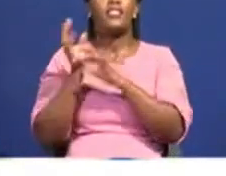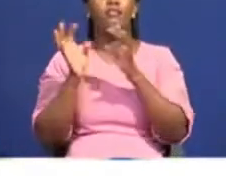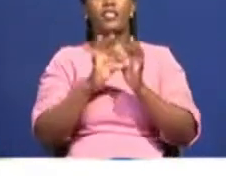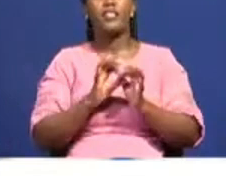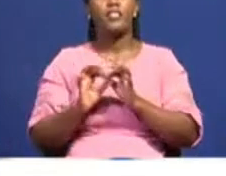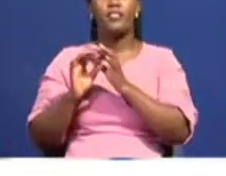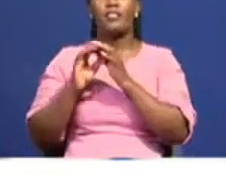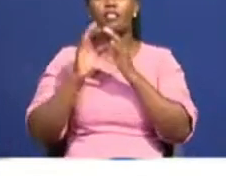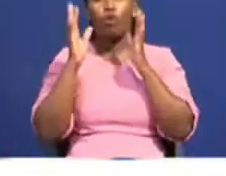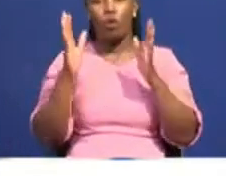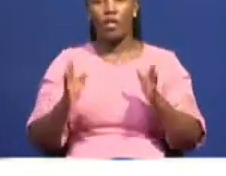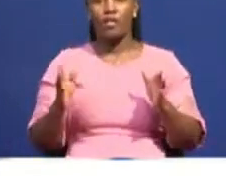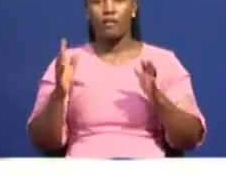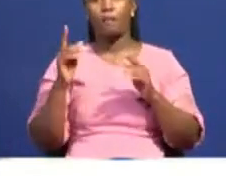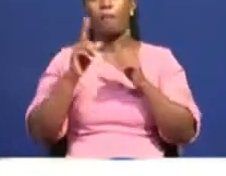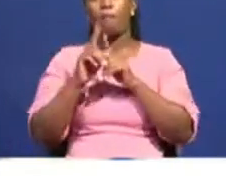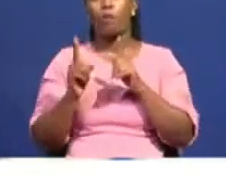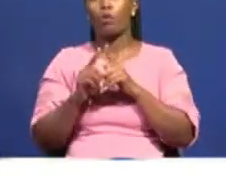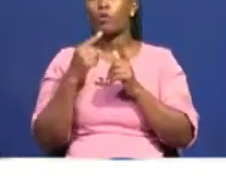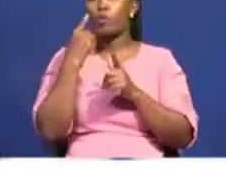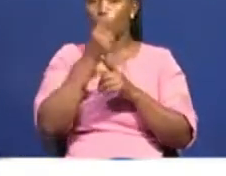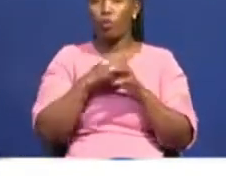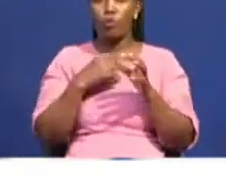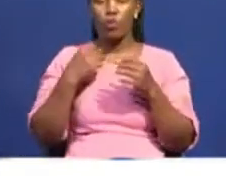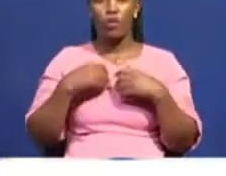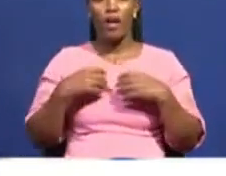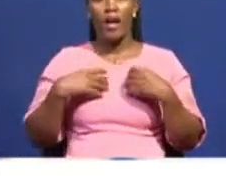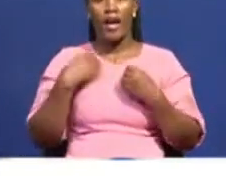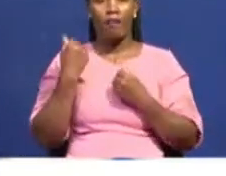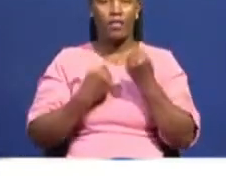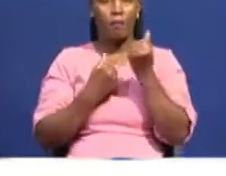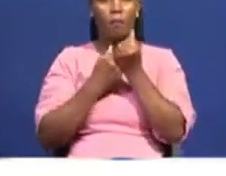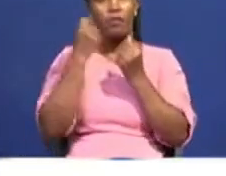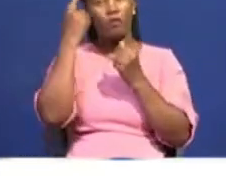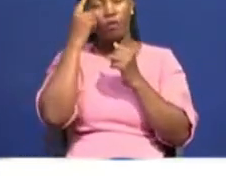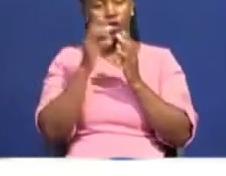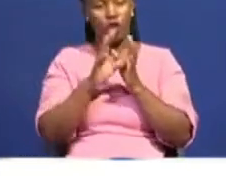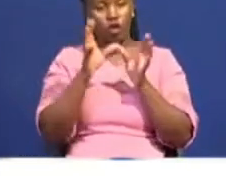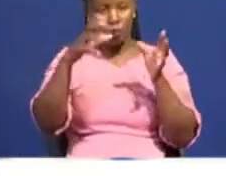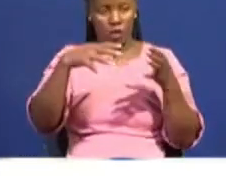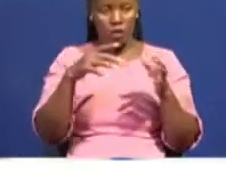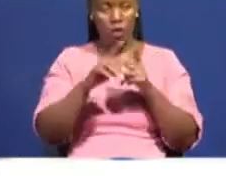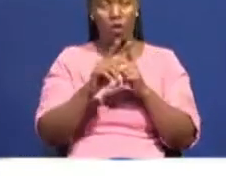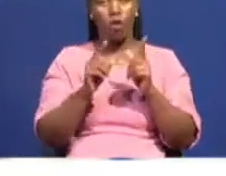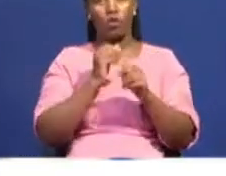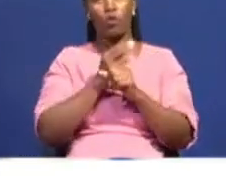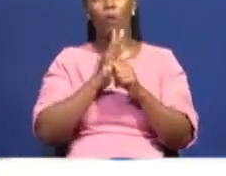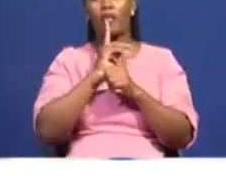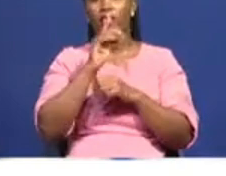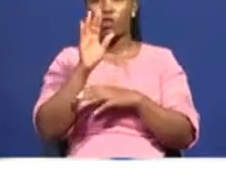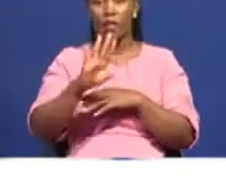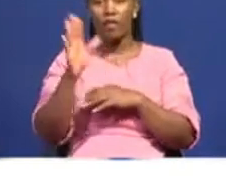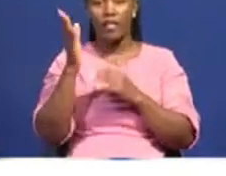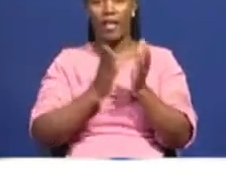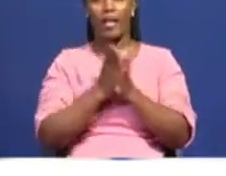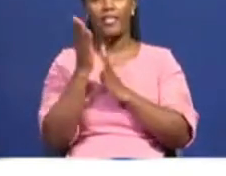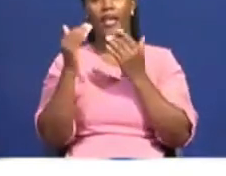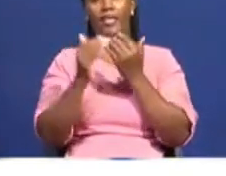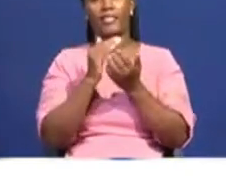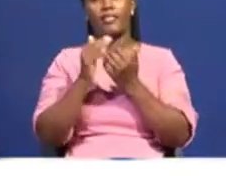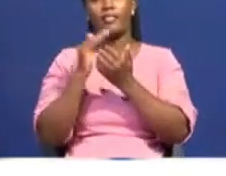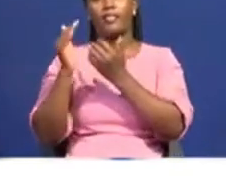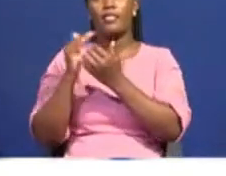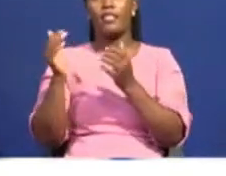actually, incentivize the, support for these communities and also ensure that their rights are taken care of. Because even if you look in